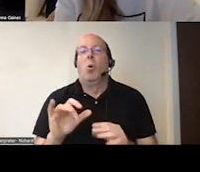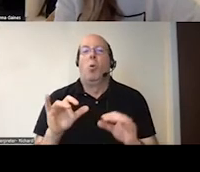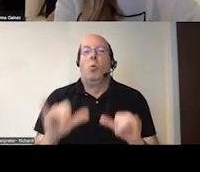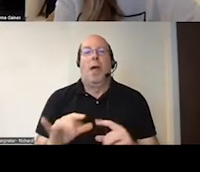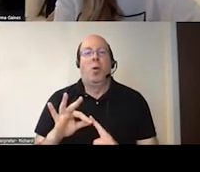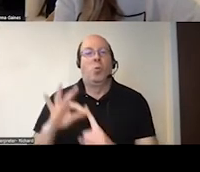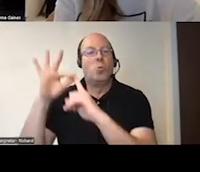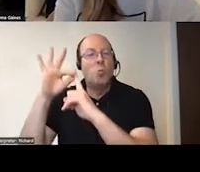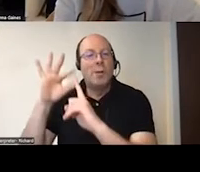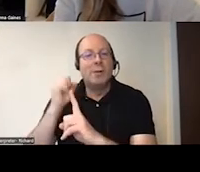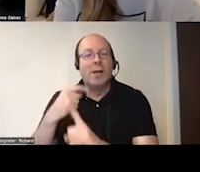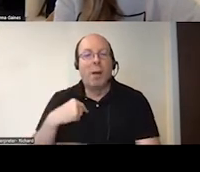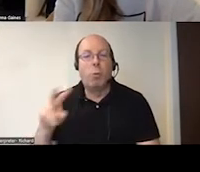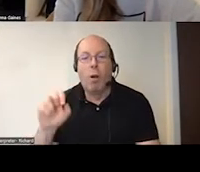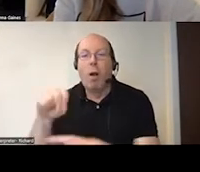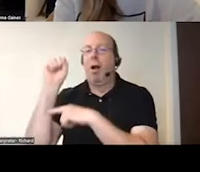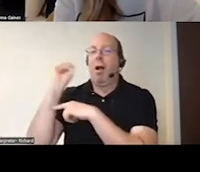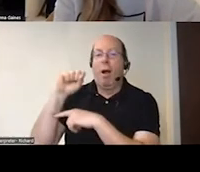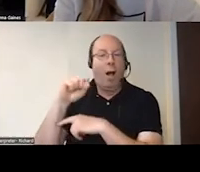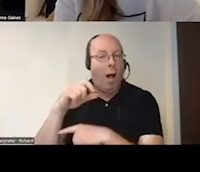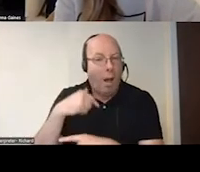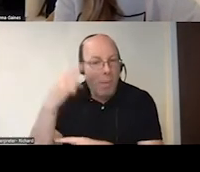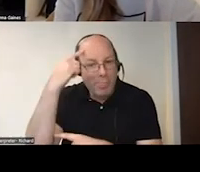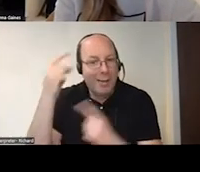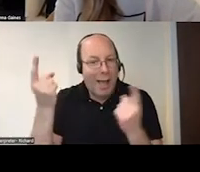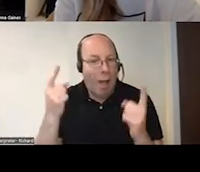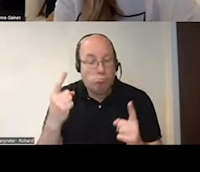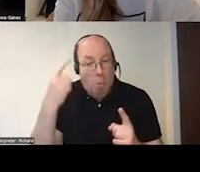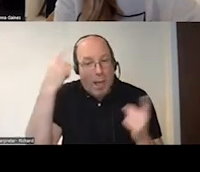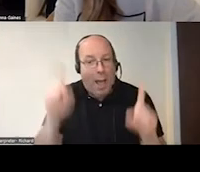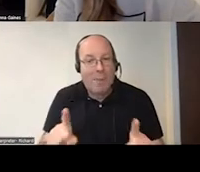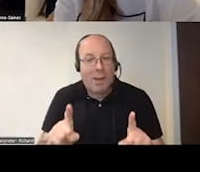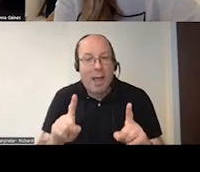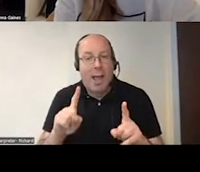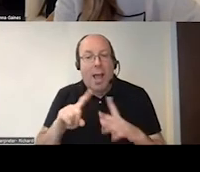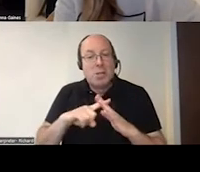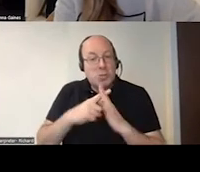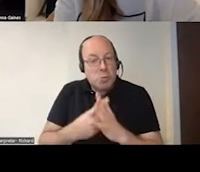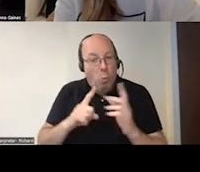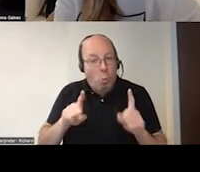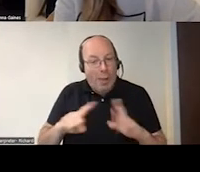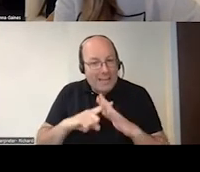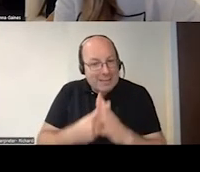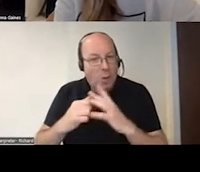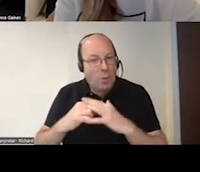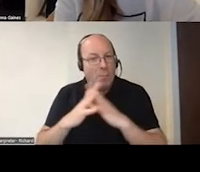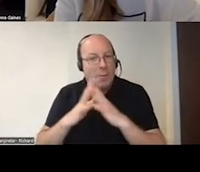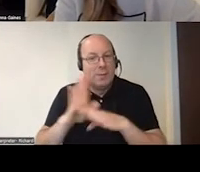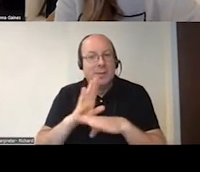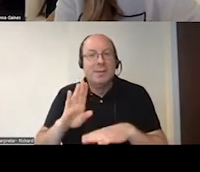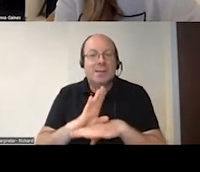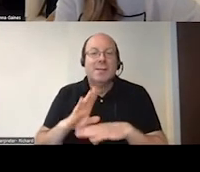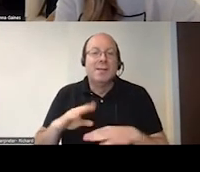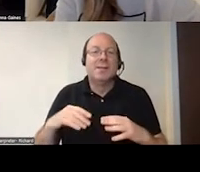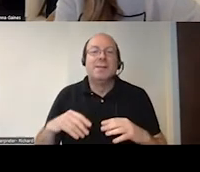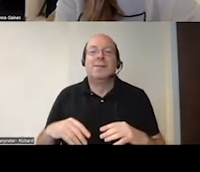but I was so thrown aback. I had no clue that that was actually going to happen, especially so early. But I think that I personally, when I think